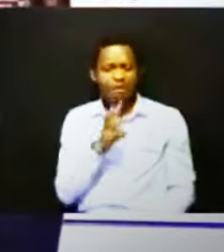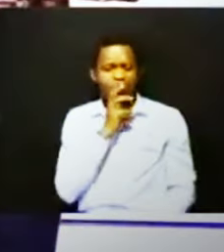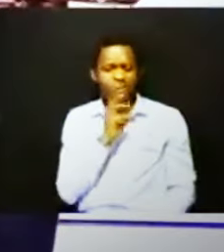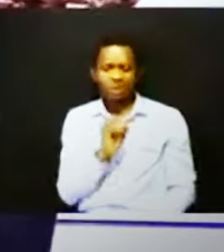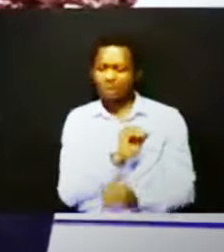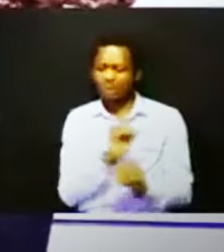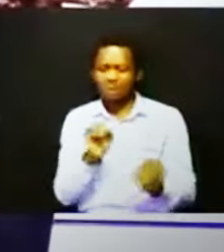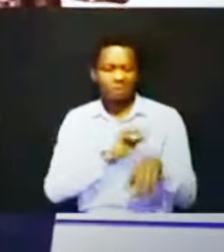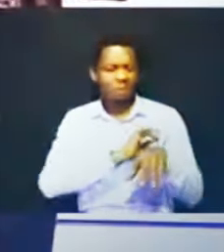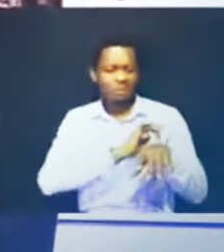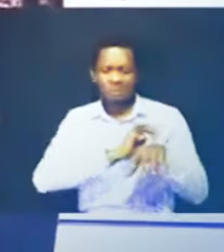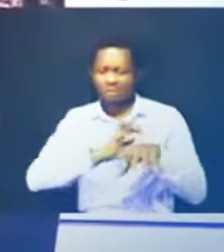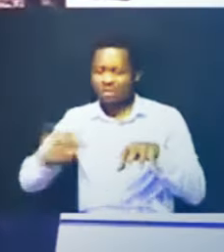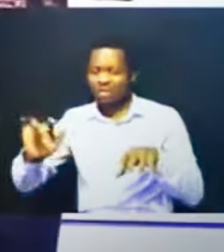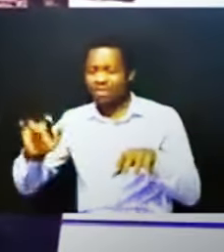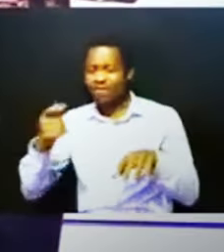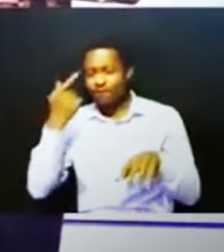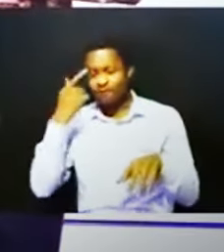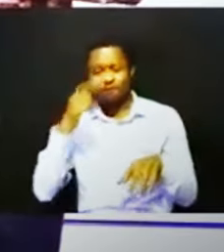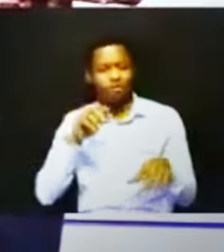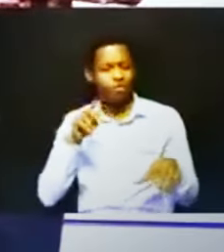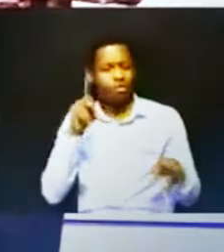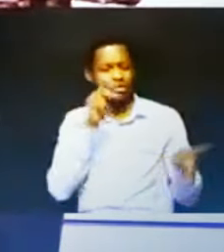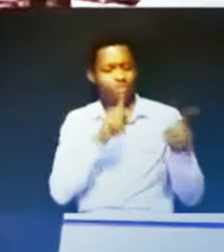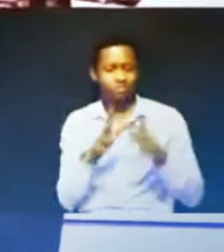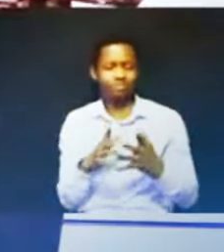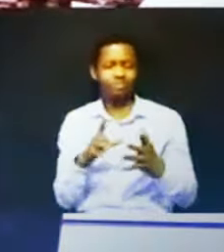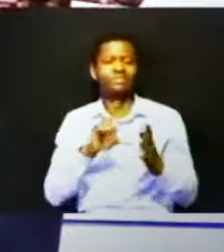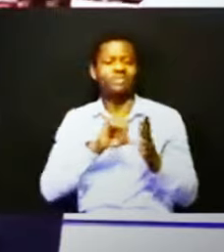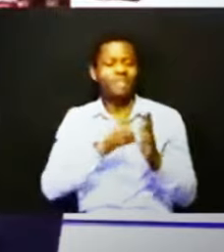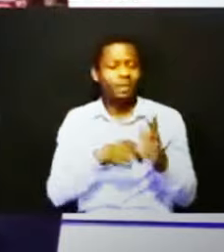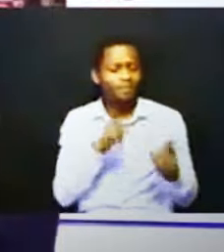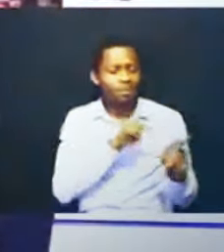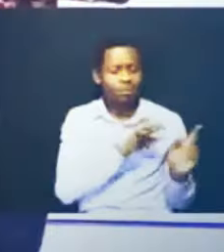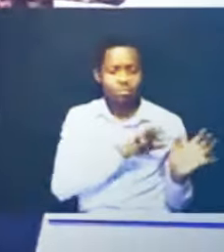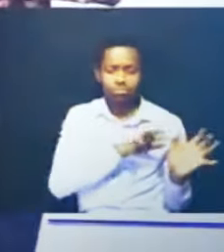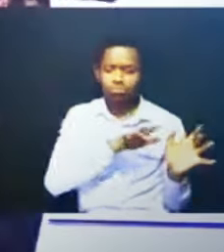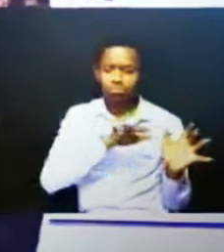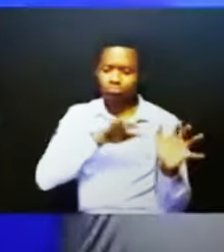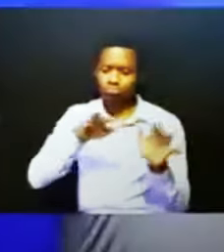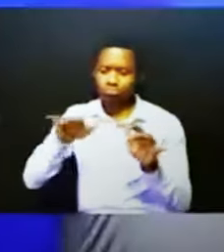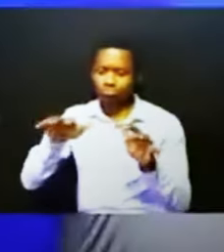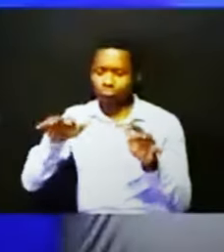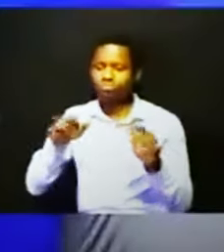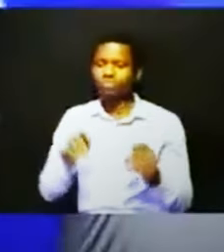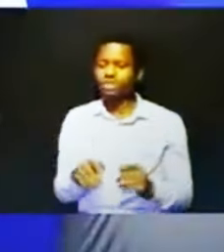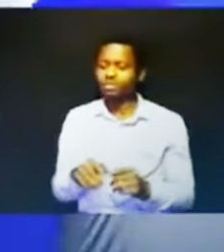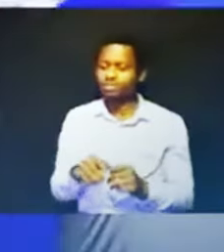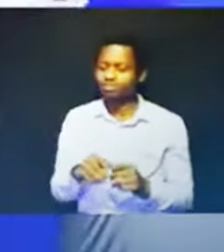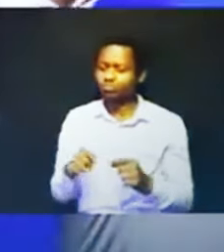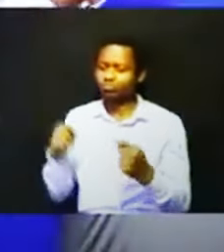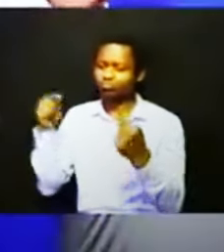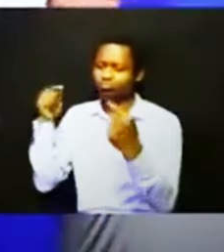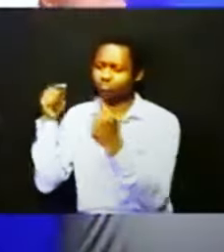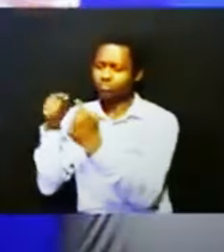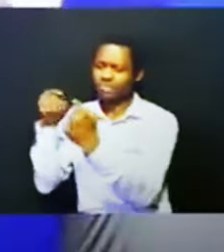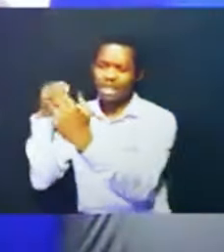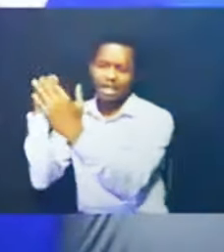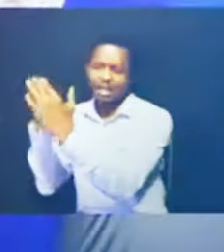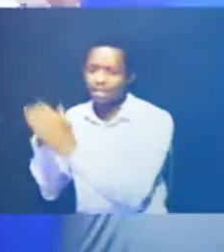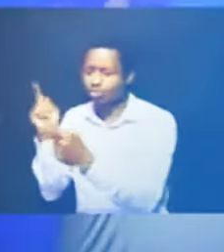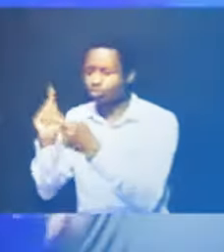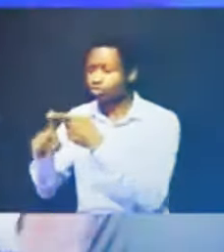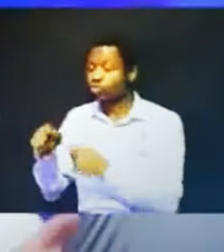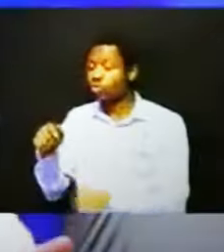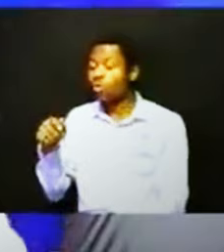the people gathered in opposition to Moses and Aaron. Now they gathered in opposition to Moses and Aaron, but they